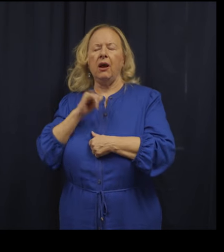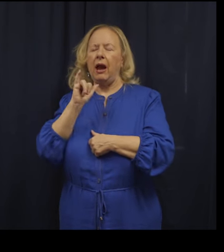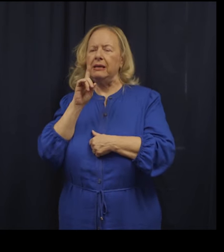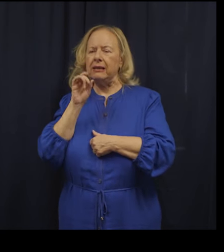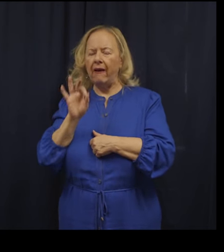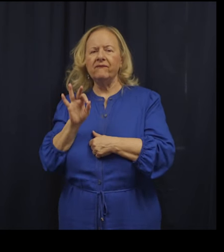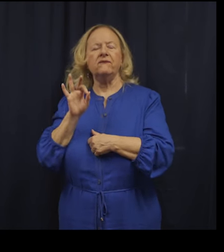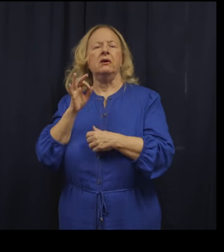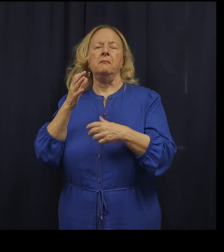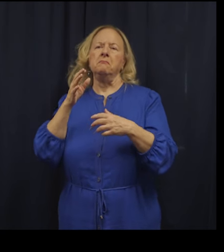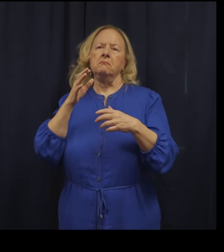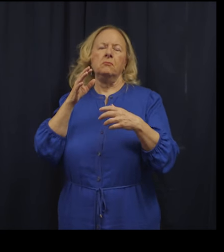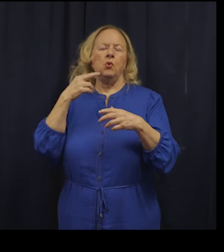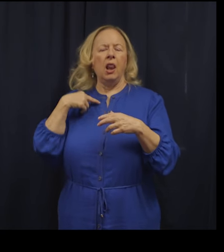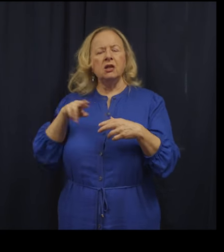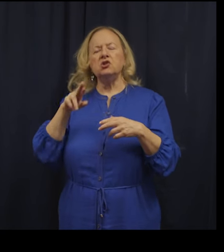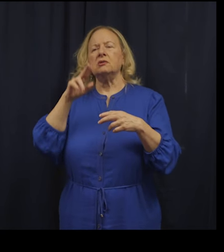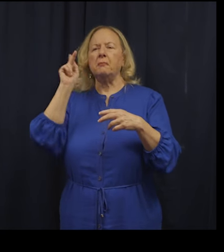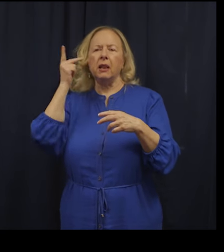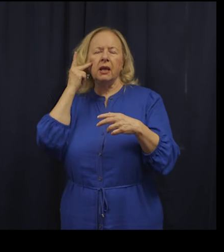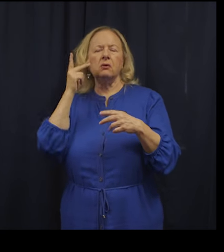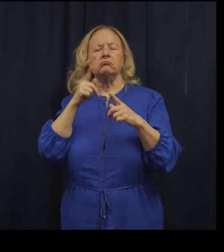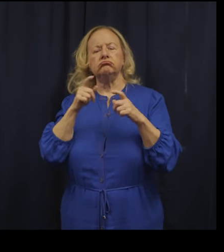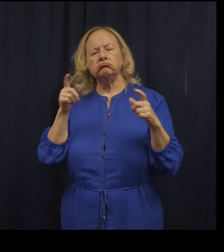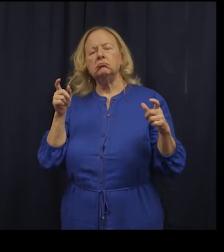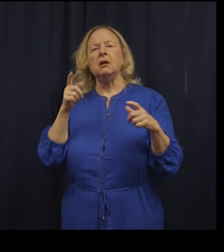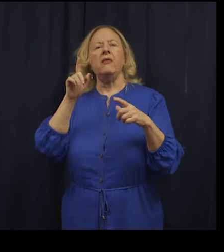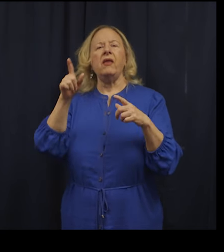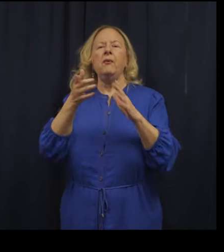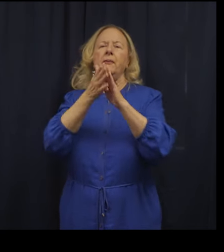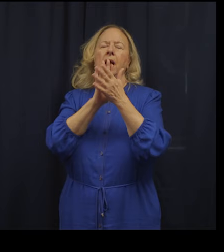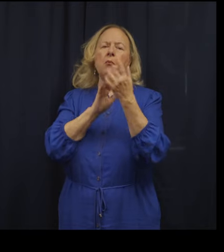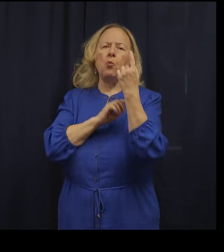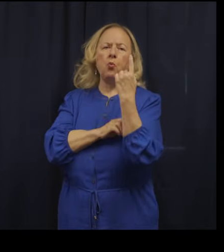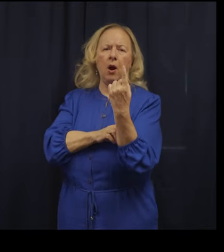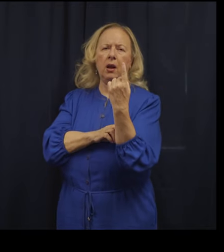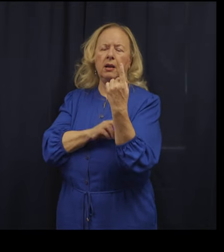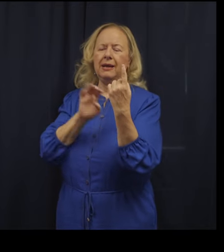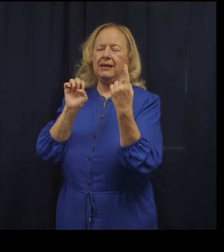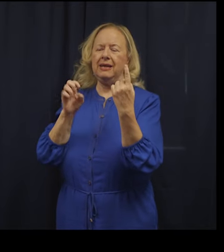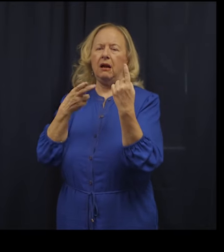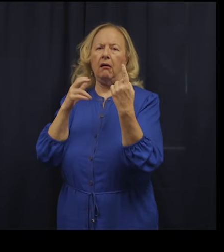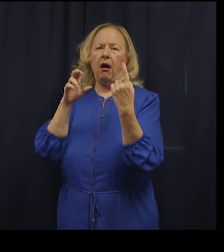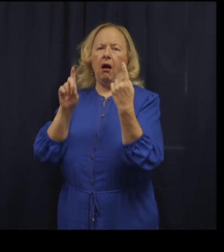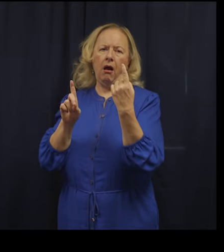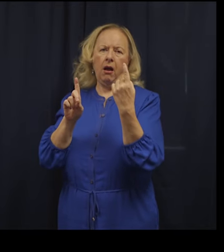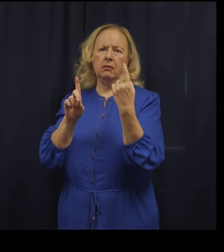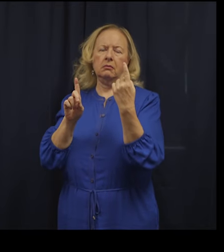and political leaders, religious leaders. Father, that they would become one, Echad.